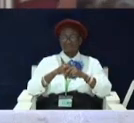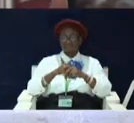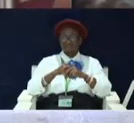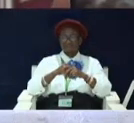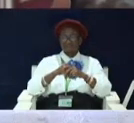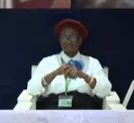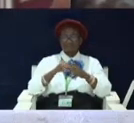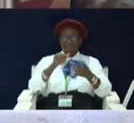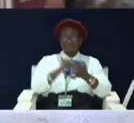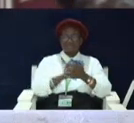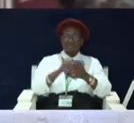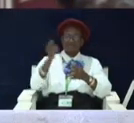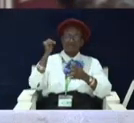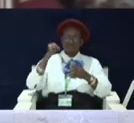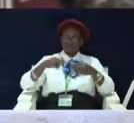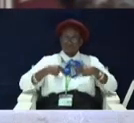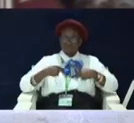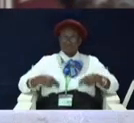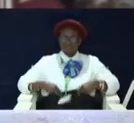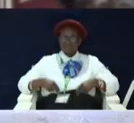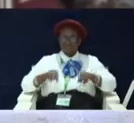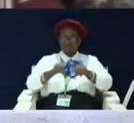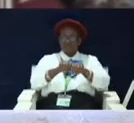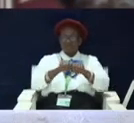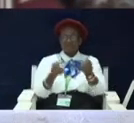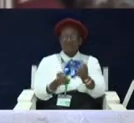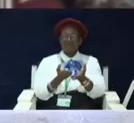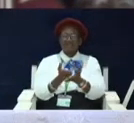That was a physical breakthrough.